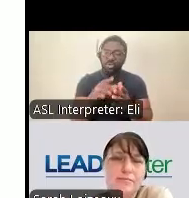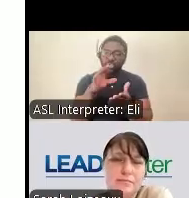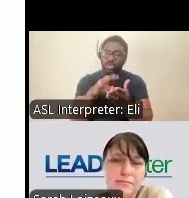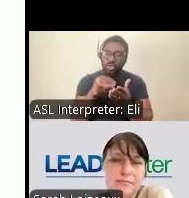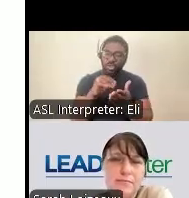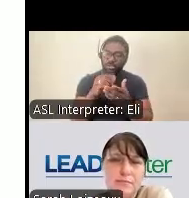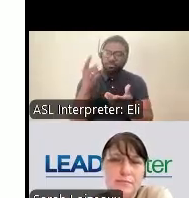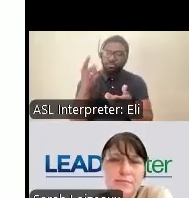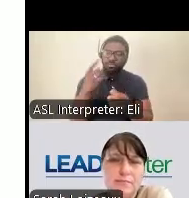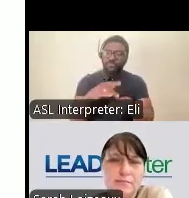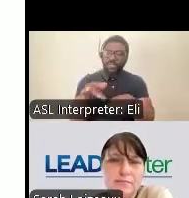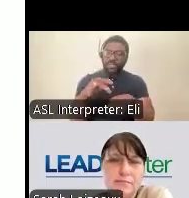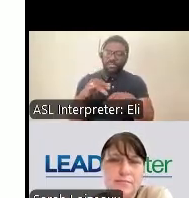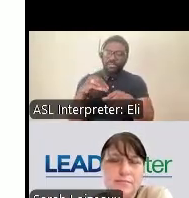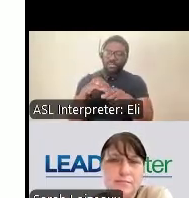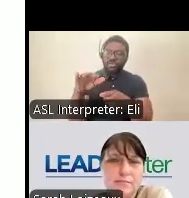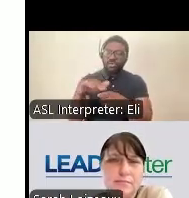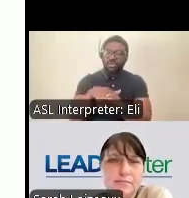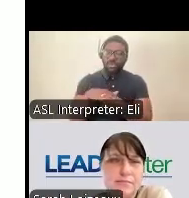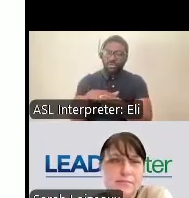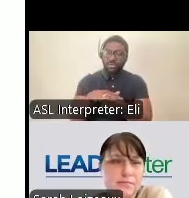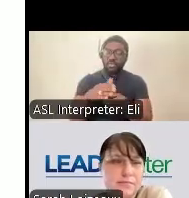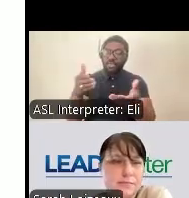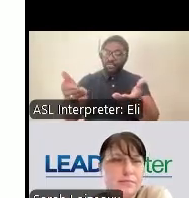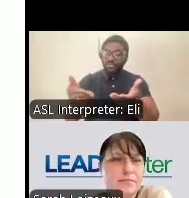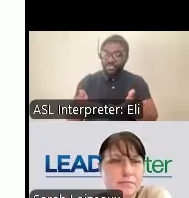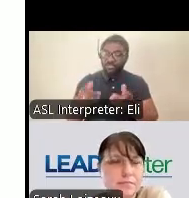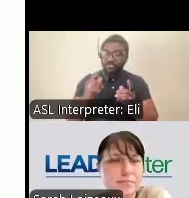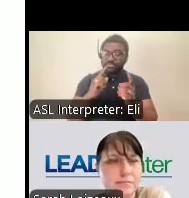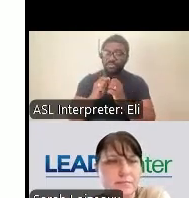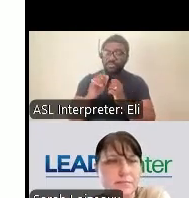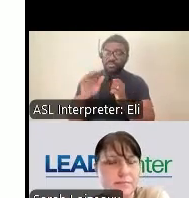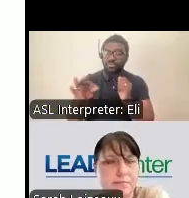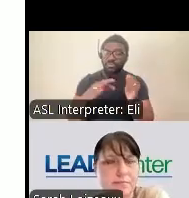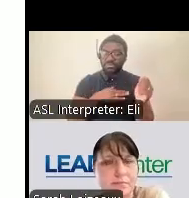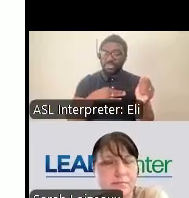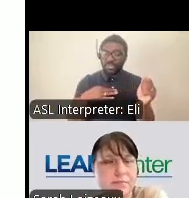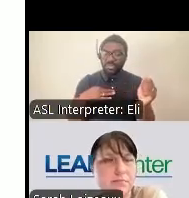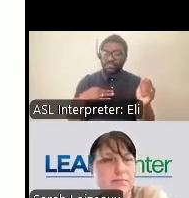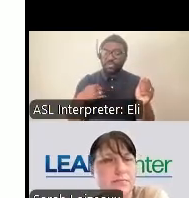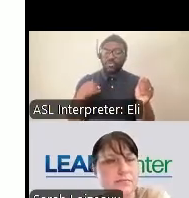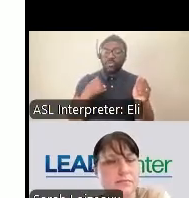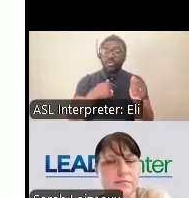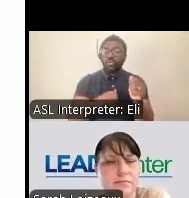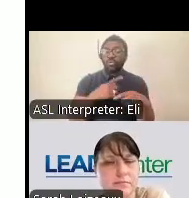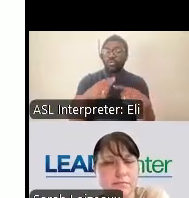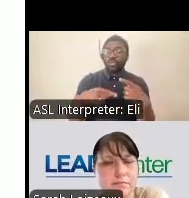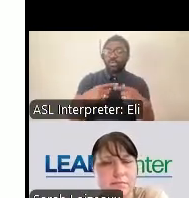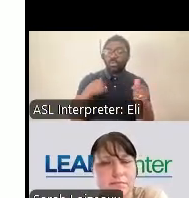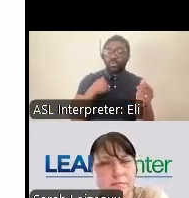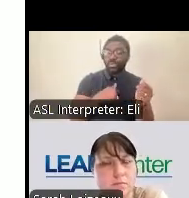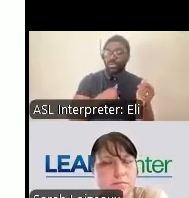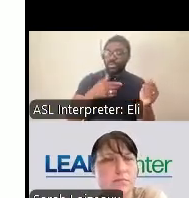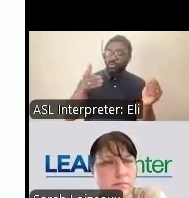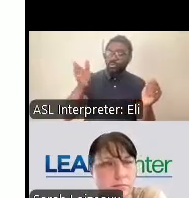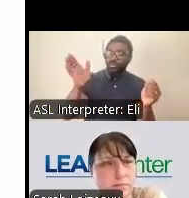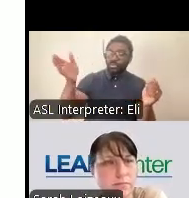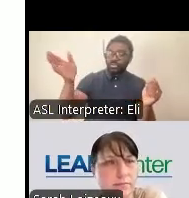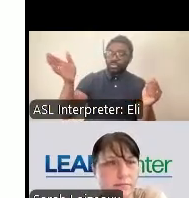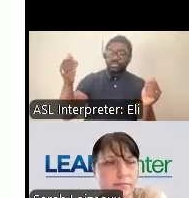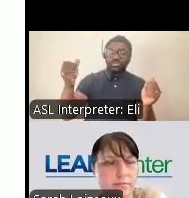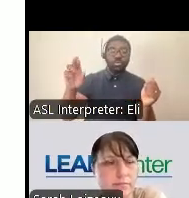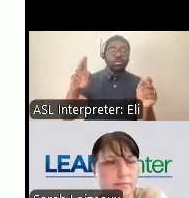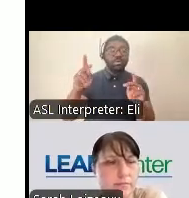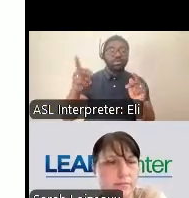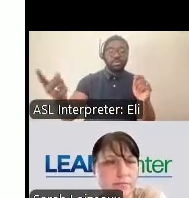area and maybe invite them to come speak to your staff. When we do our presentations or have individuals come to our